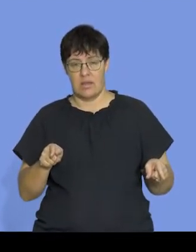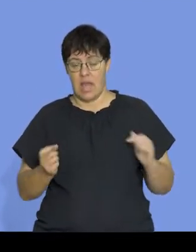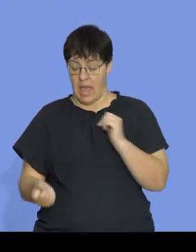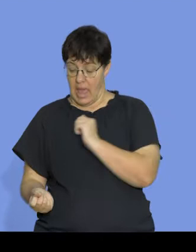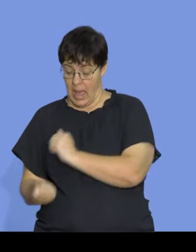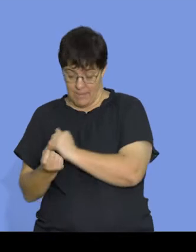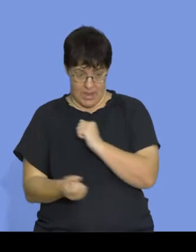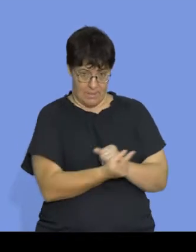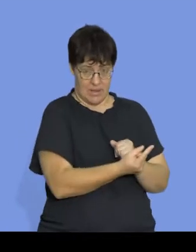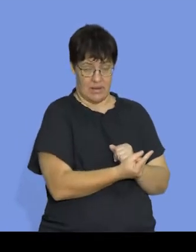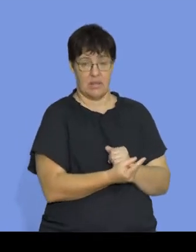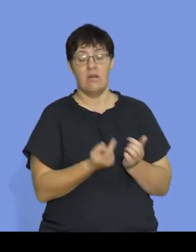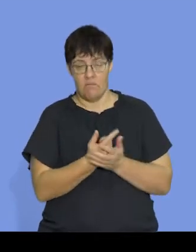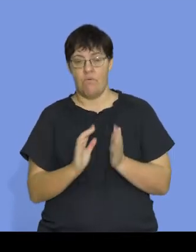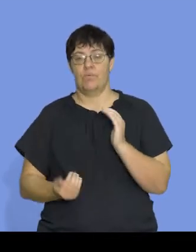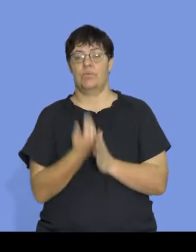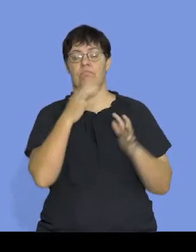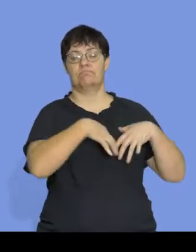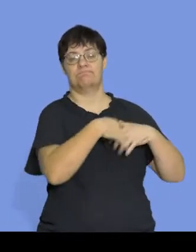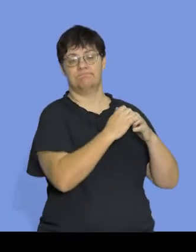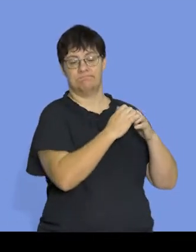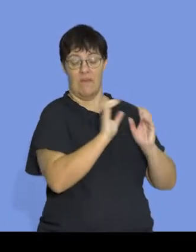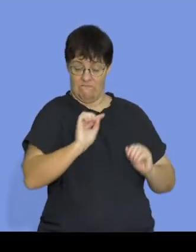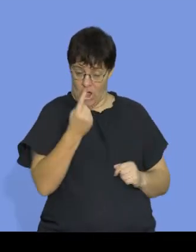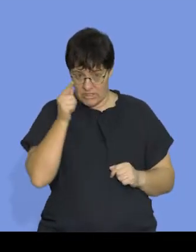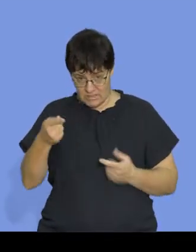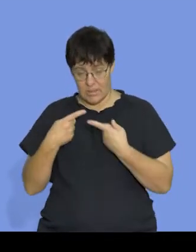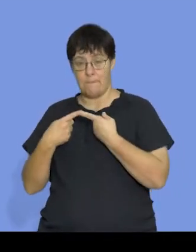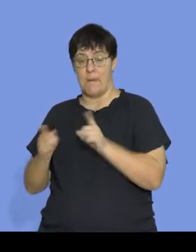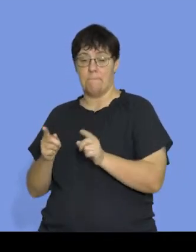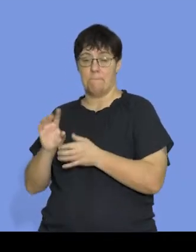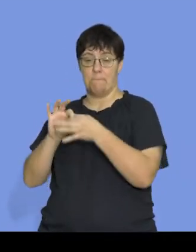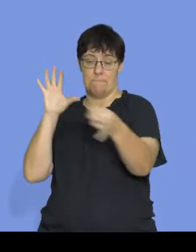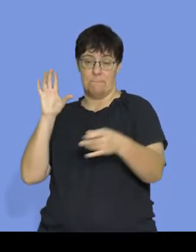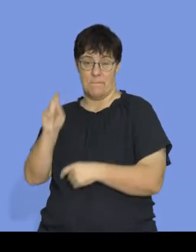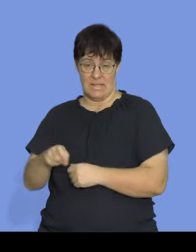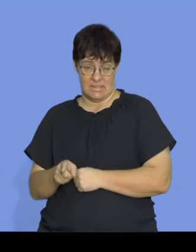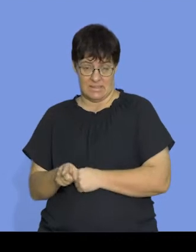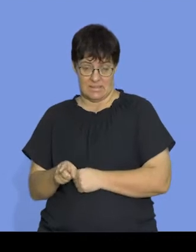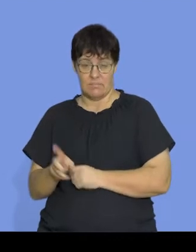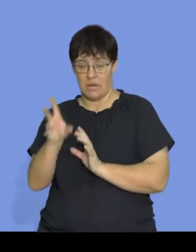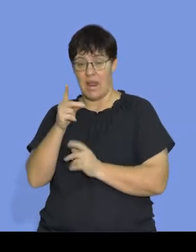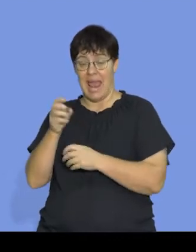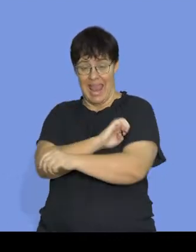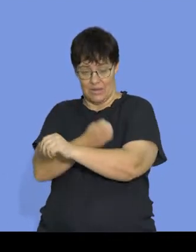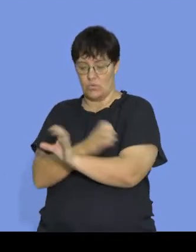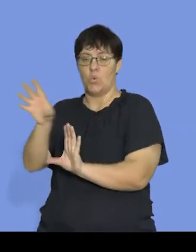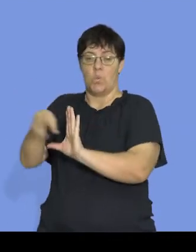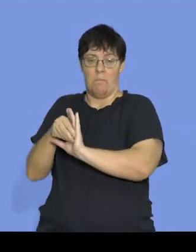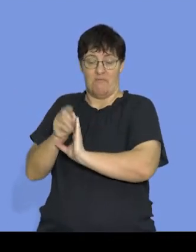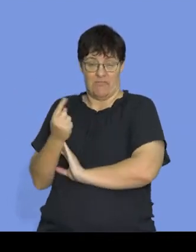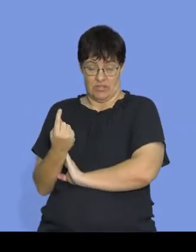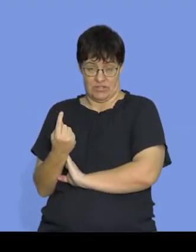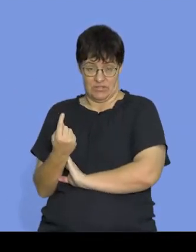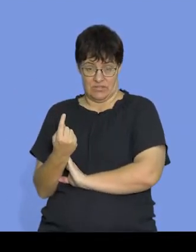For us to form new substances, bonds must be broken. So in bond breaking, there is absorption of energy, okay? So energy